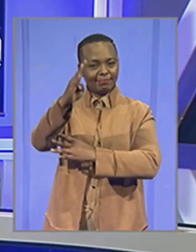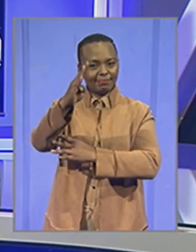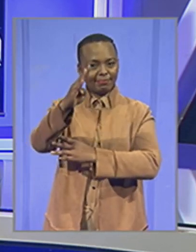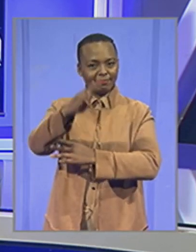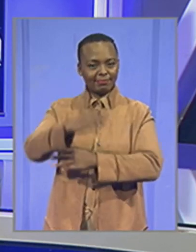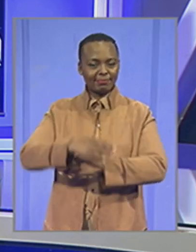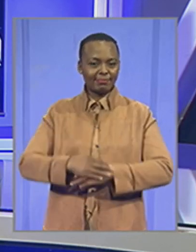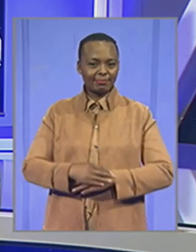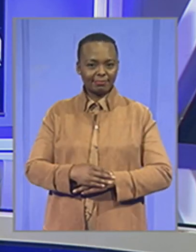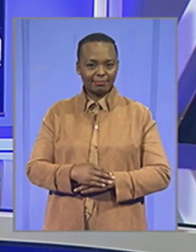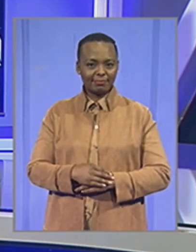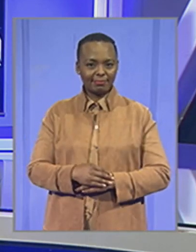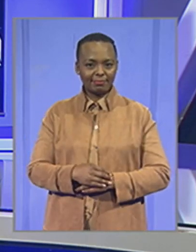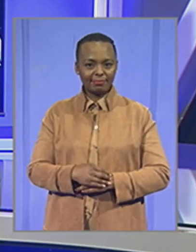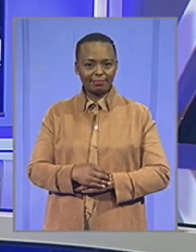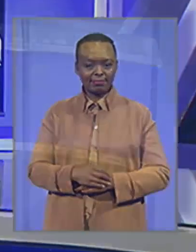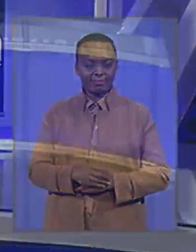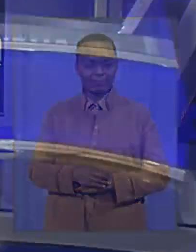robadiwang